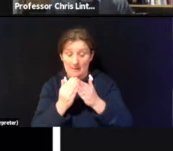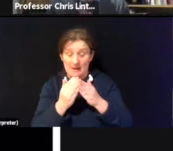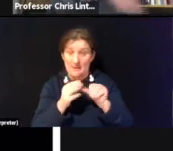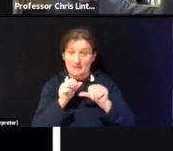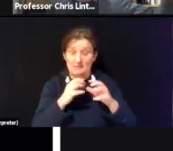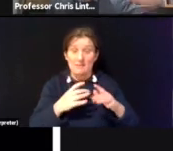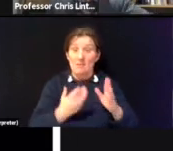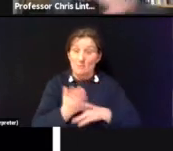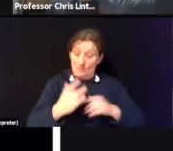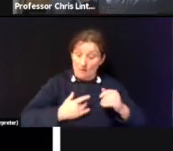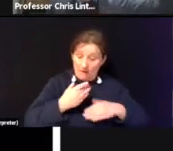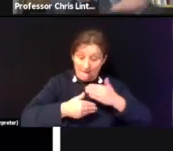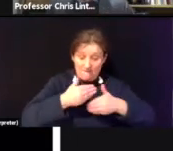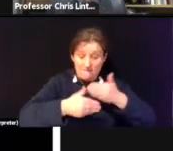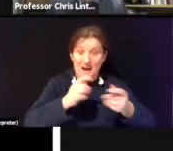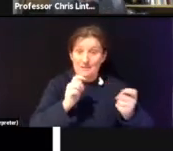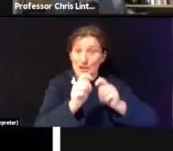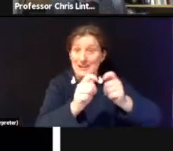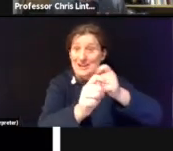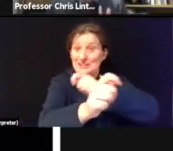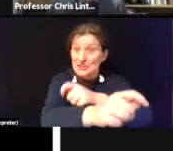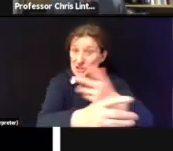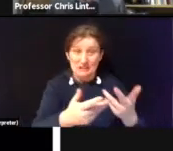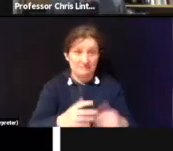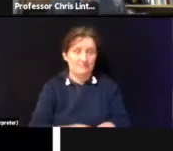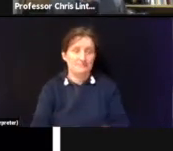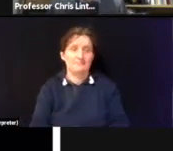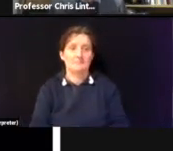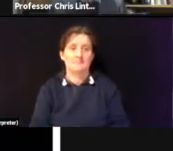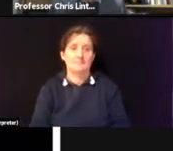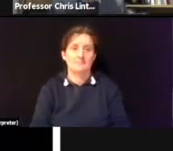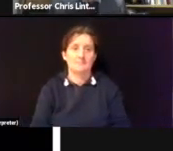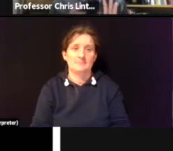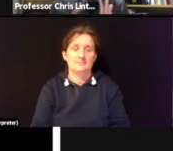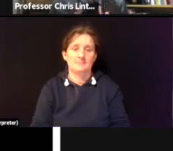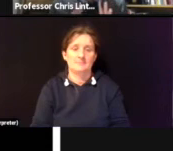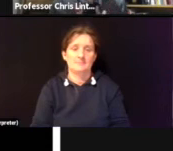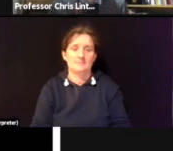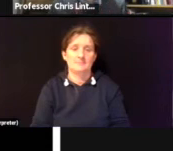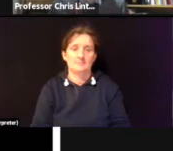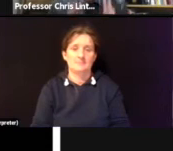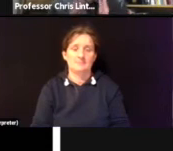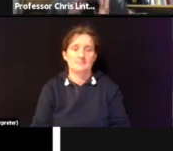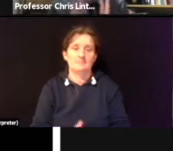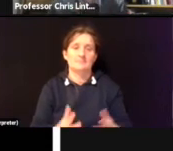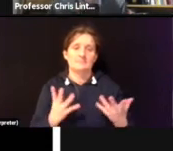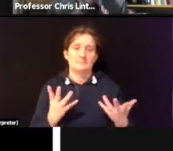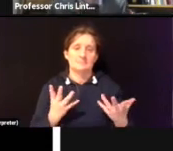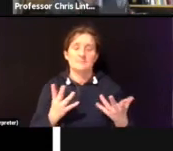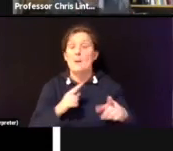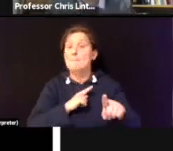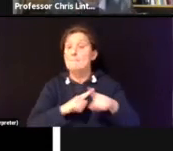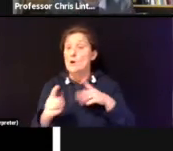But in looking at the extremes, in looking at the hot planets, we may be missing the story here. So it turns out that the most